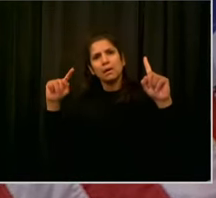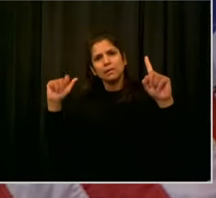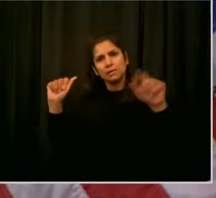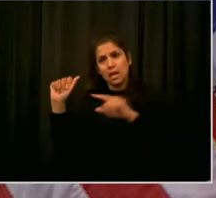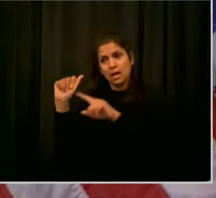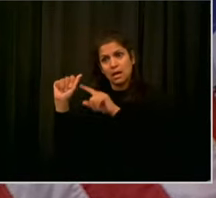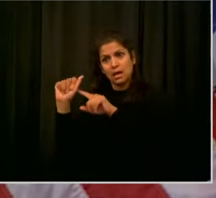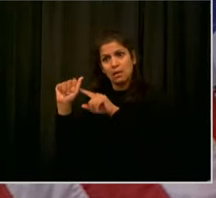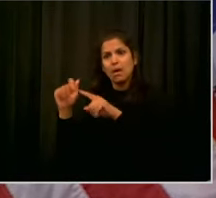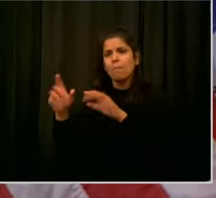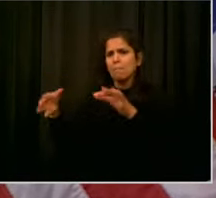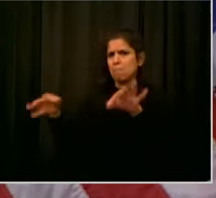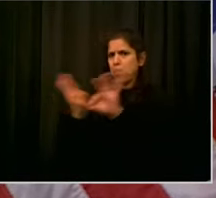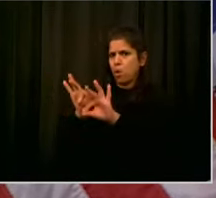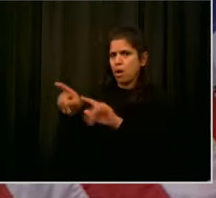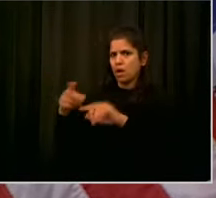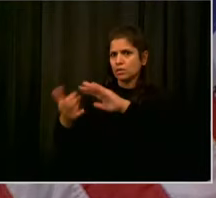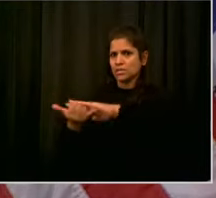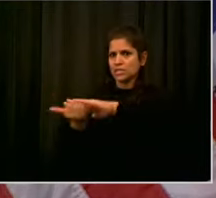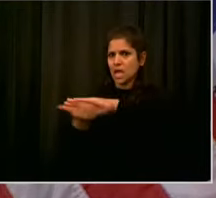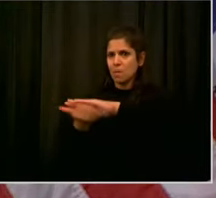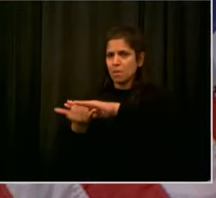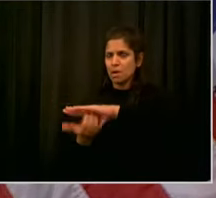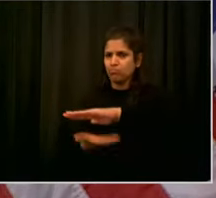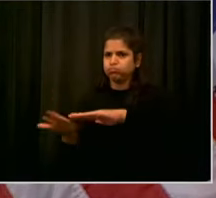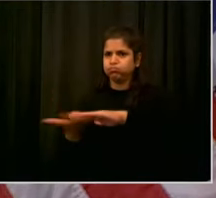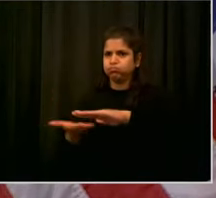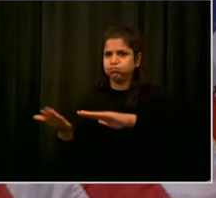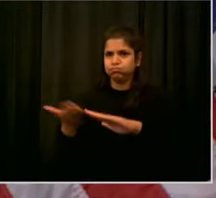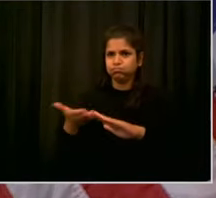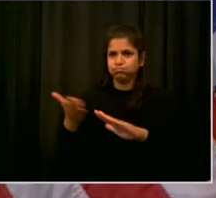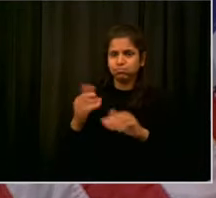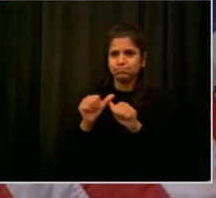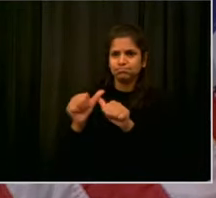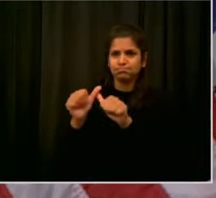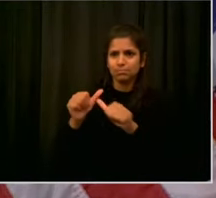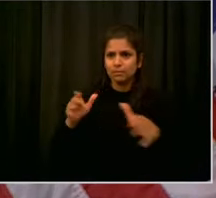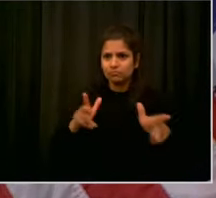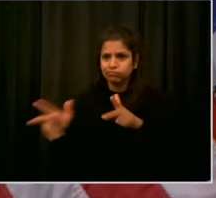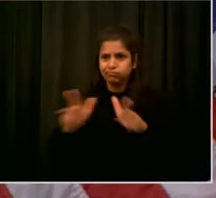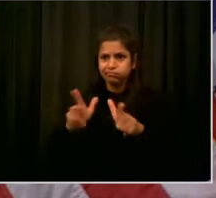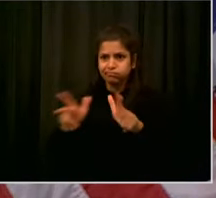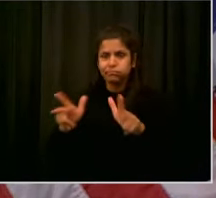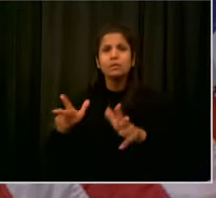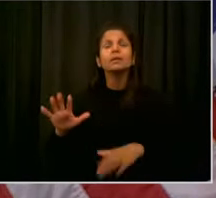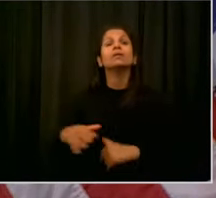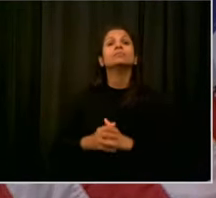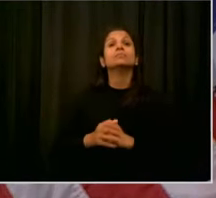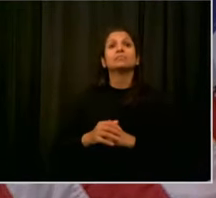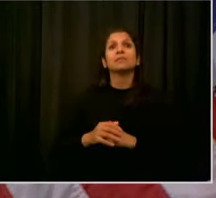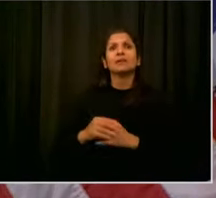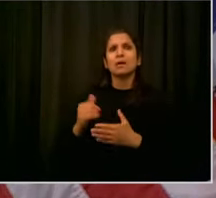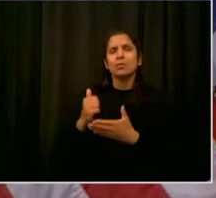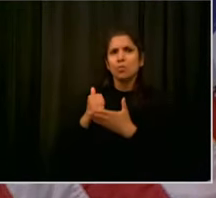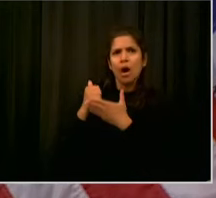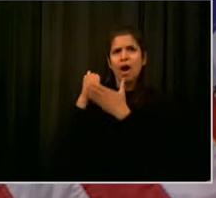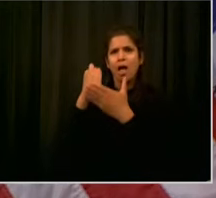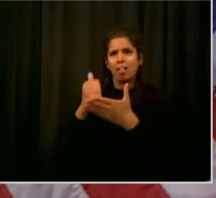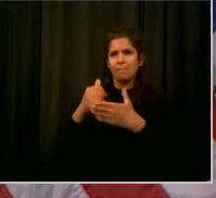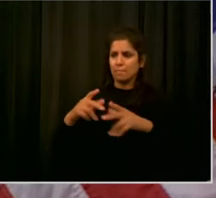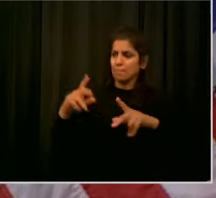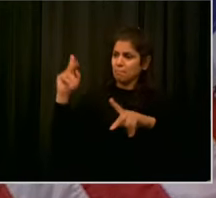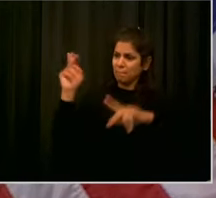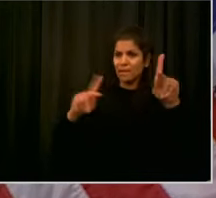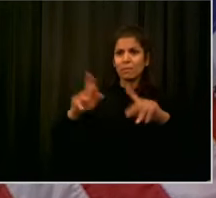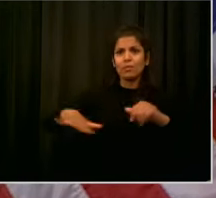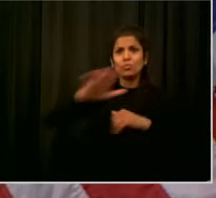feel comfortable going on the subways and buses, obviously all at the same time continuing social distancing. And that's not forever, Juliet. I think it's